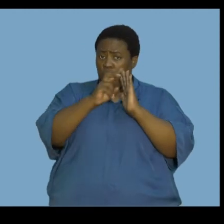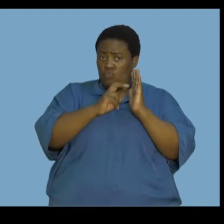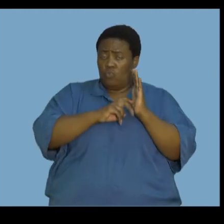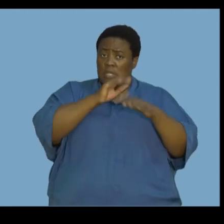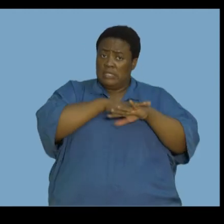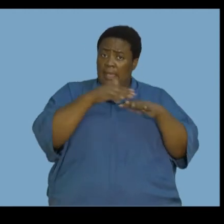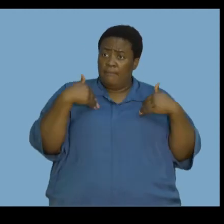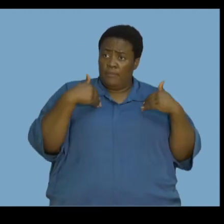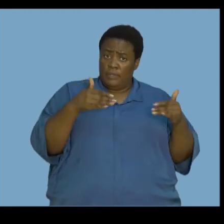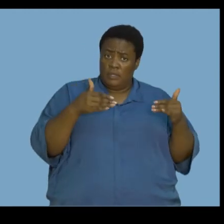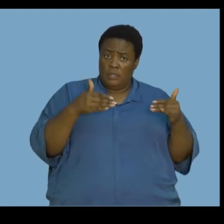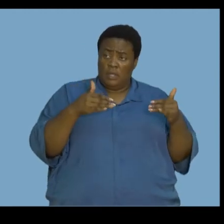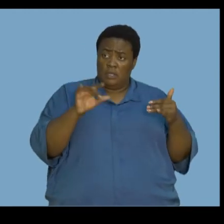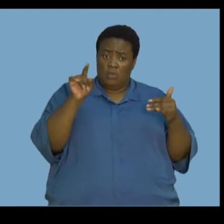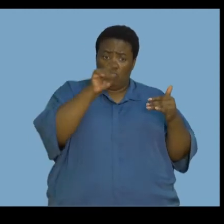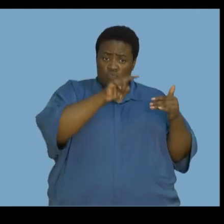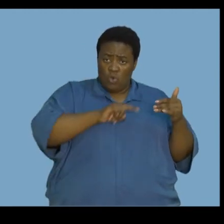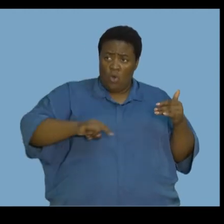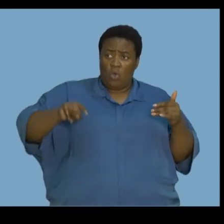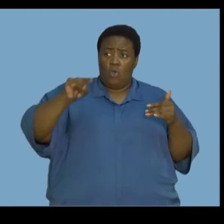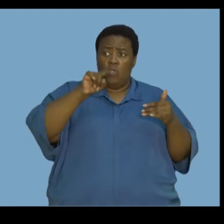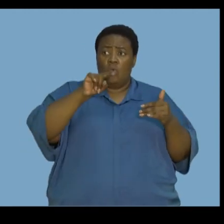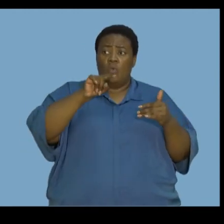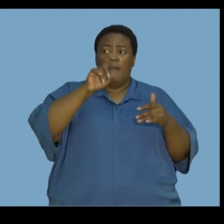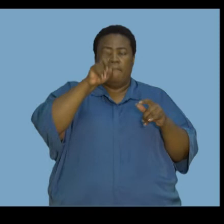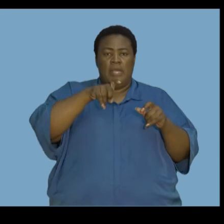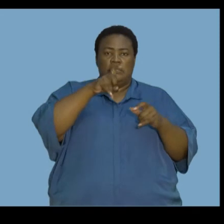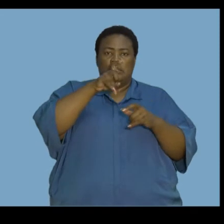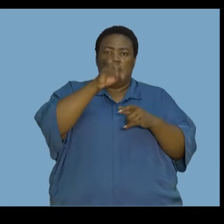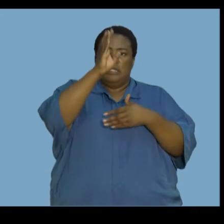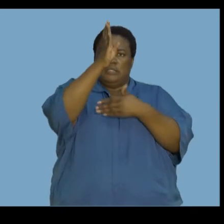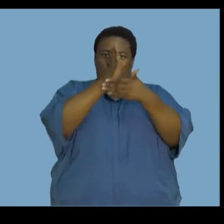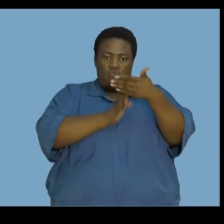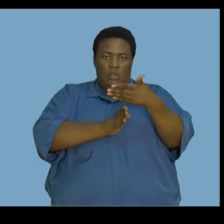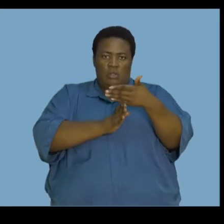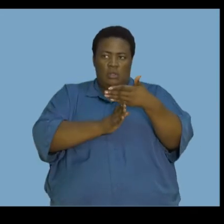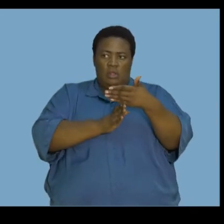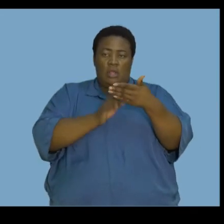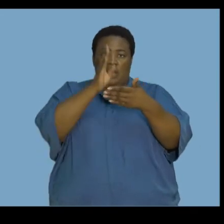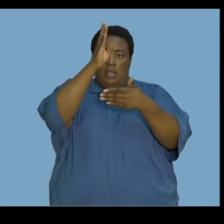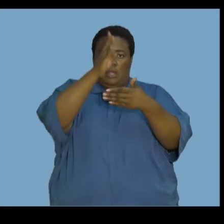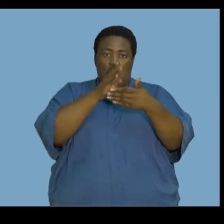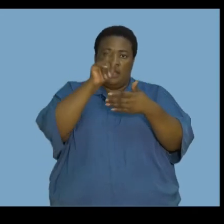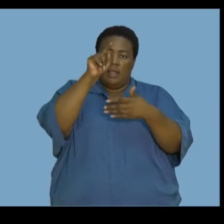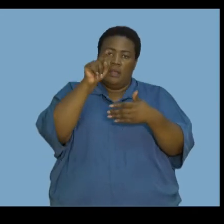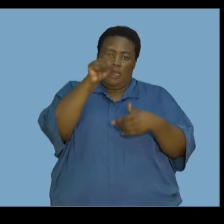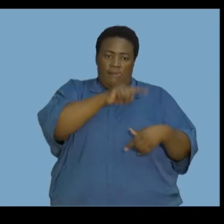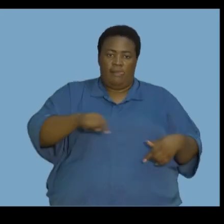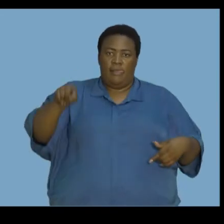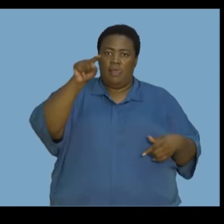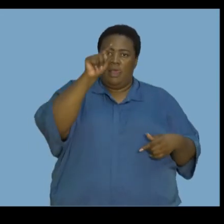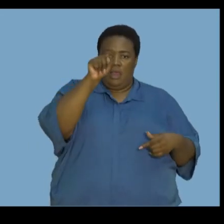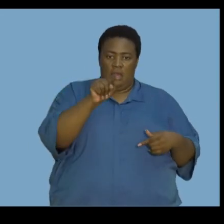rule is when we start drawing a pie chart, find a central point from which you can place